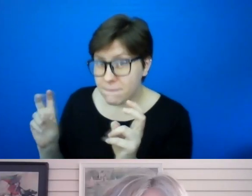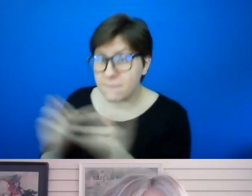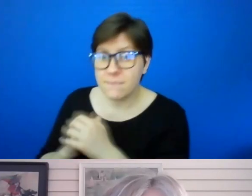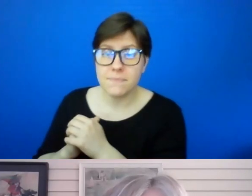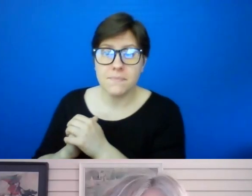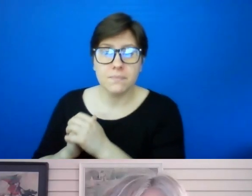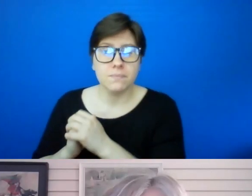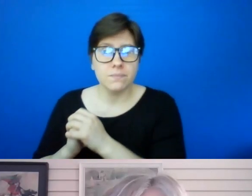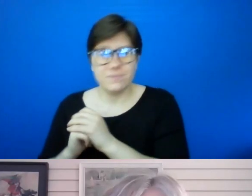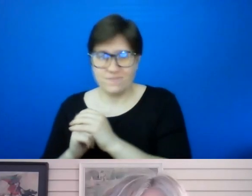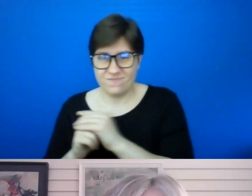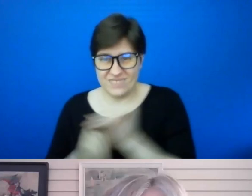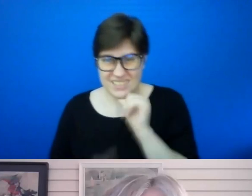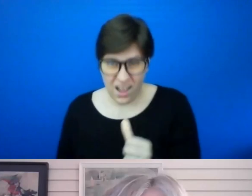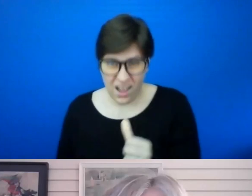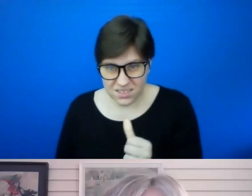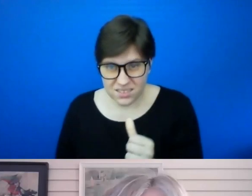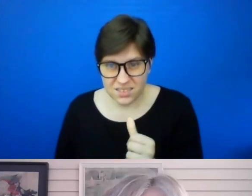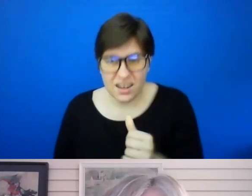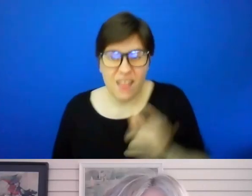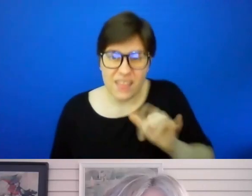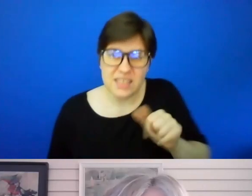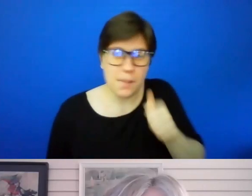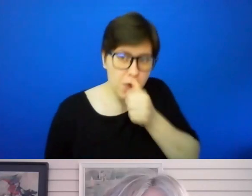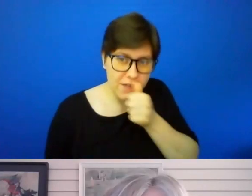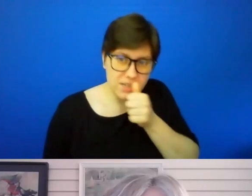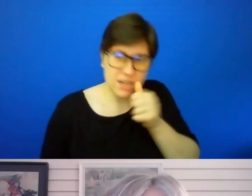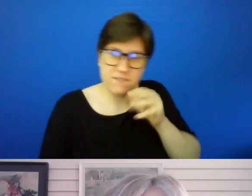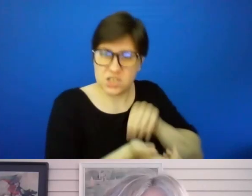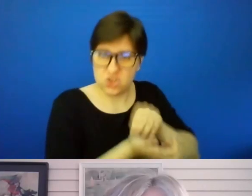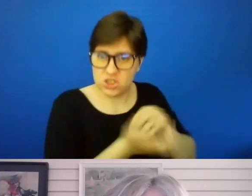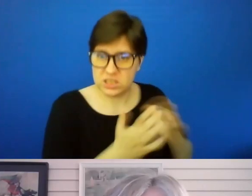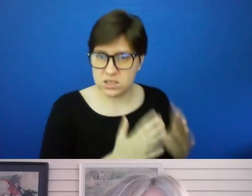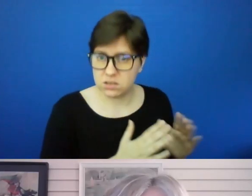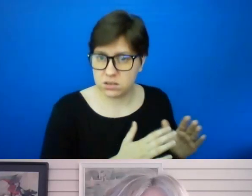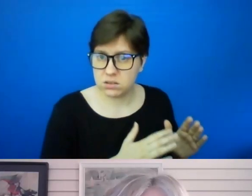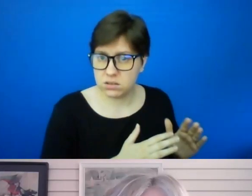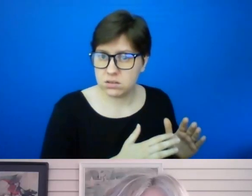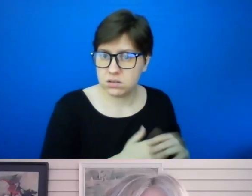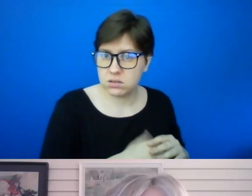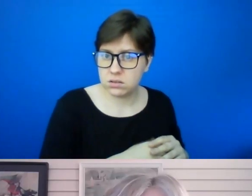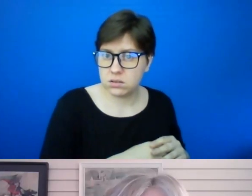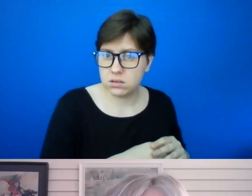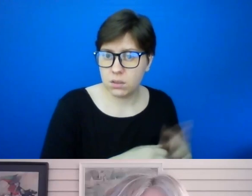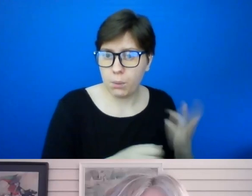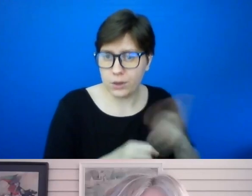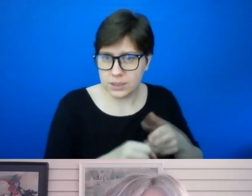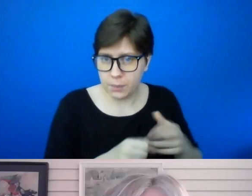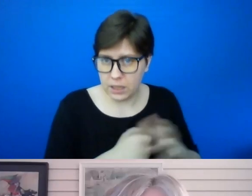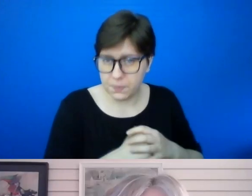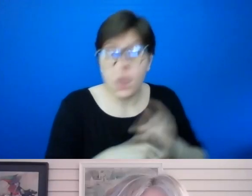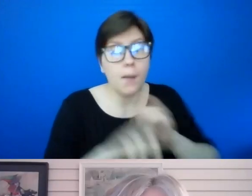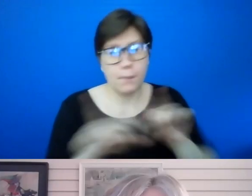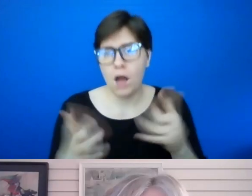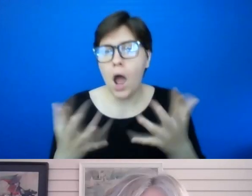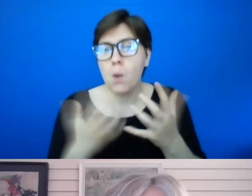which, you know, it's not, right, because it's just private physicians that are participating. But I want to just